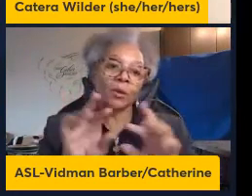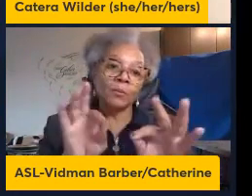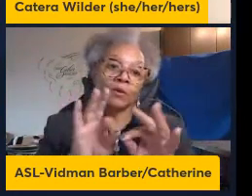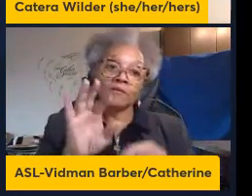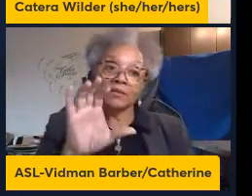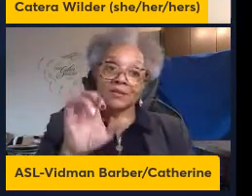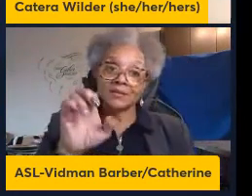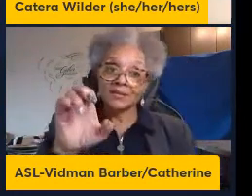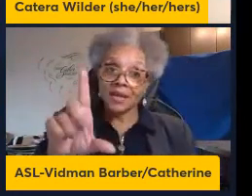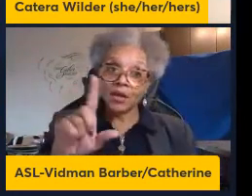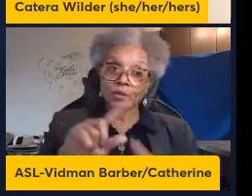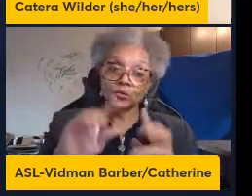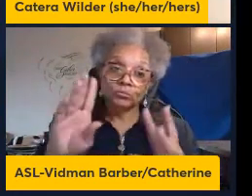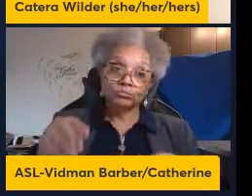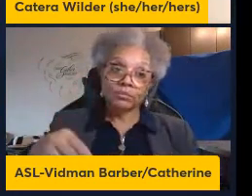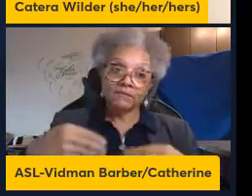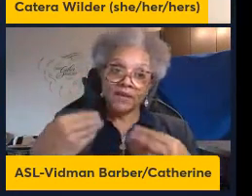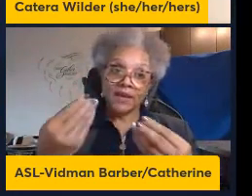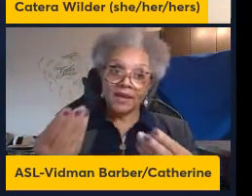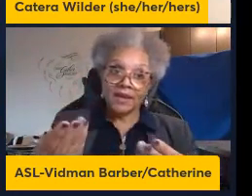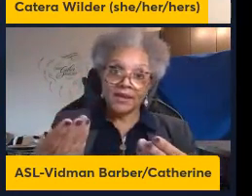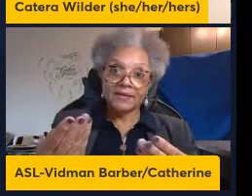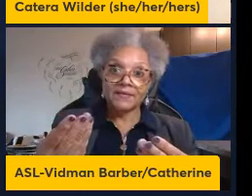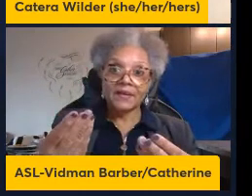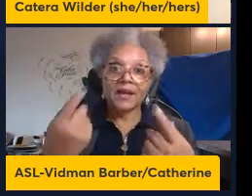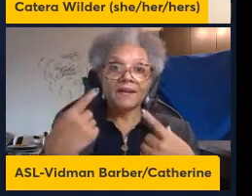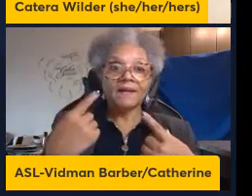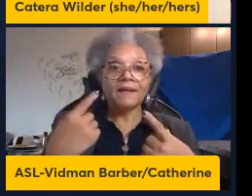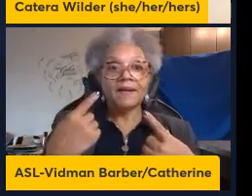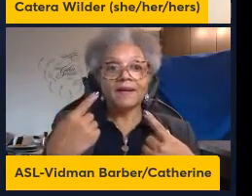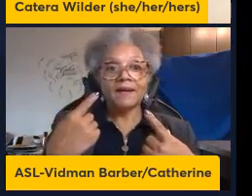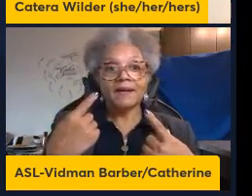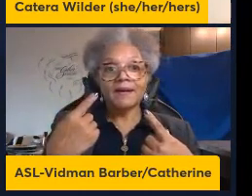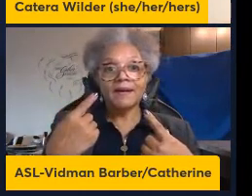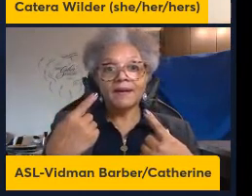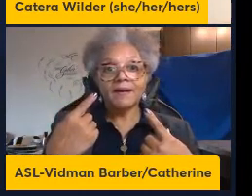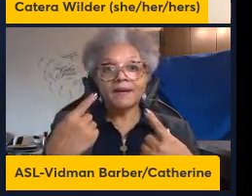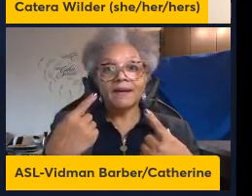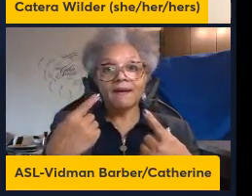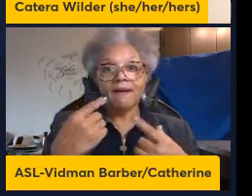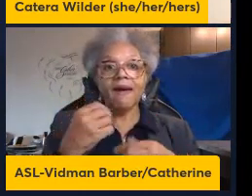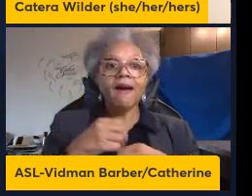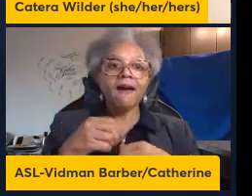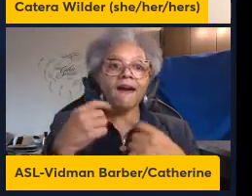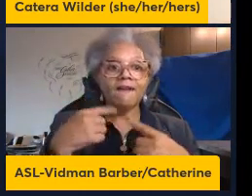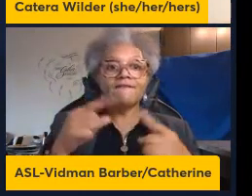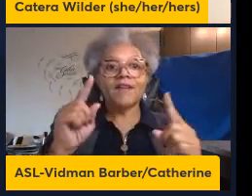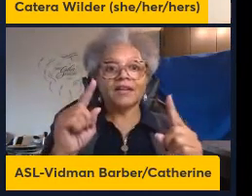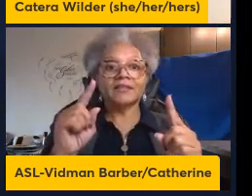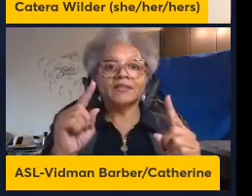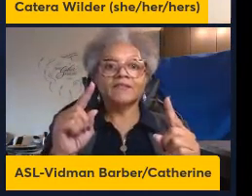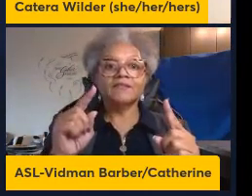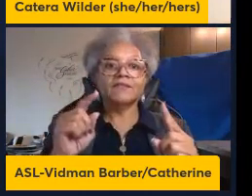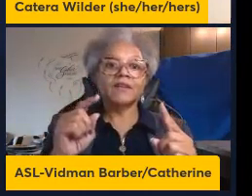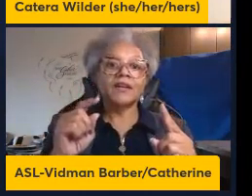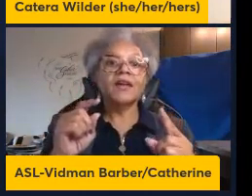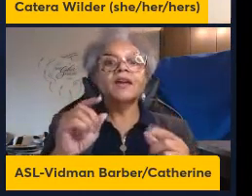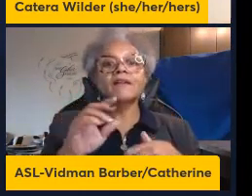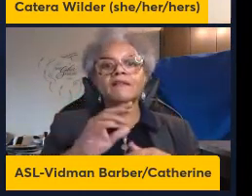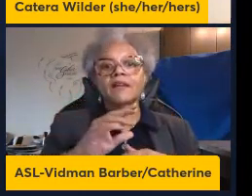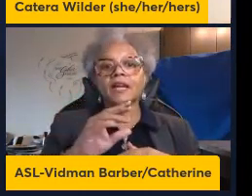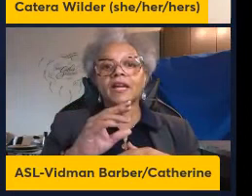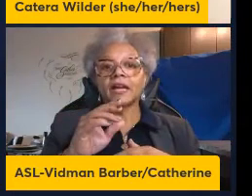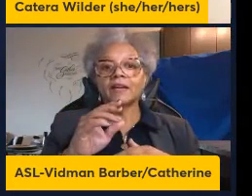able to provide effective information processing and information